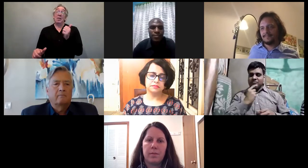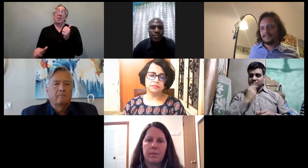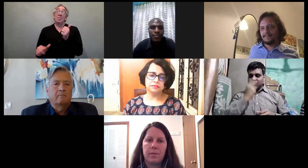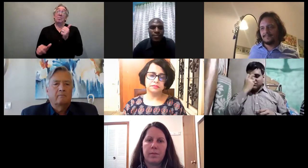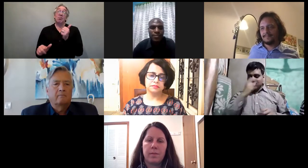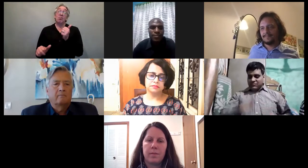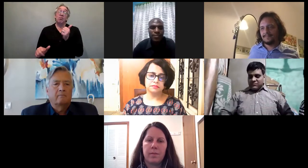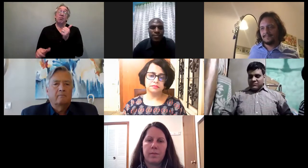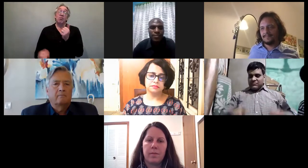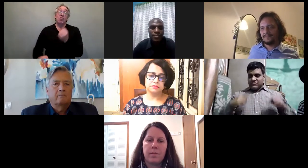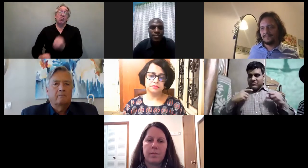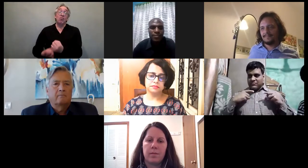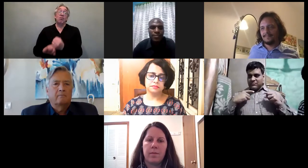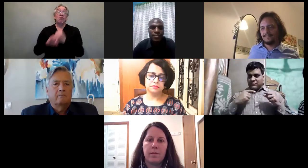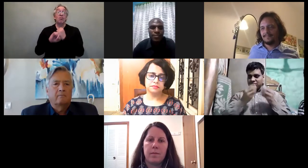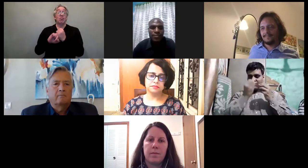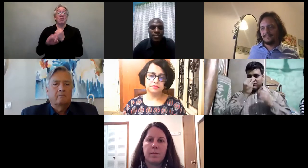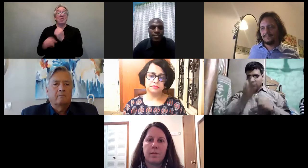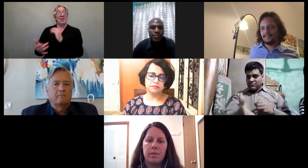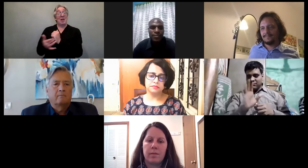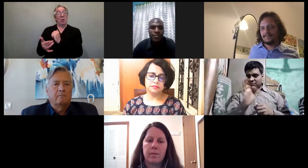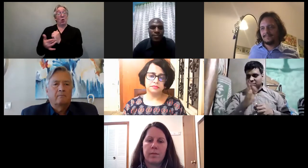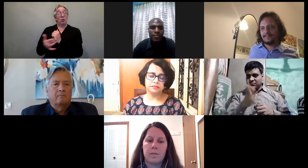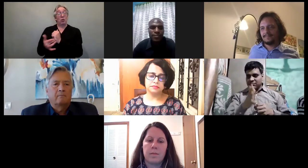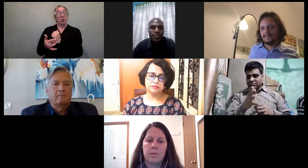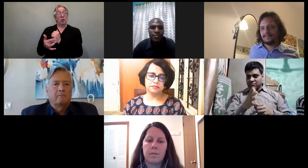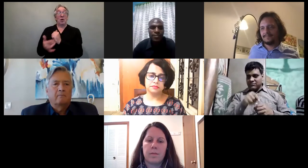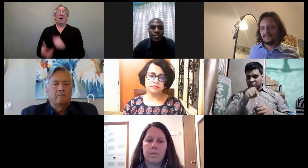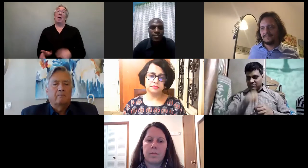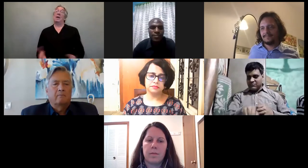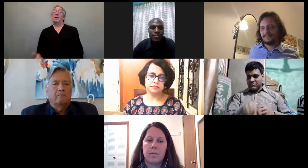During this pandemic period, the deafblind